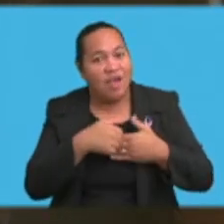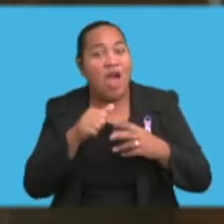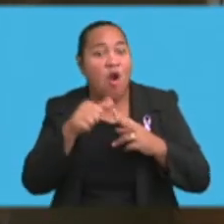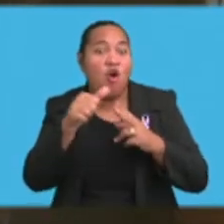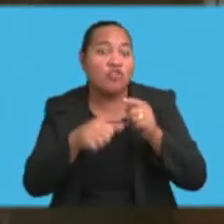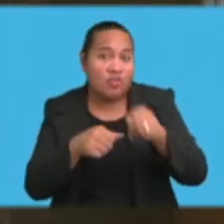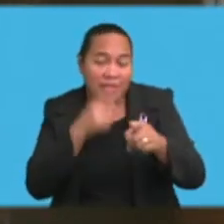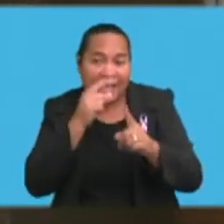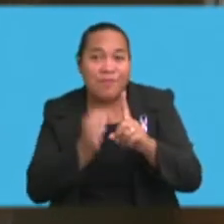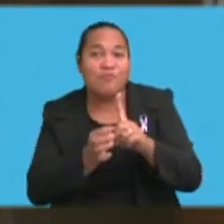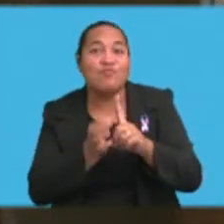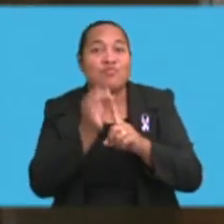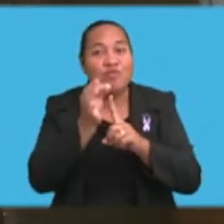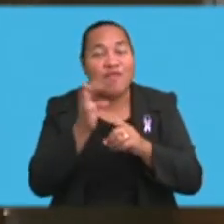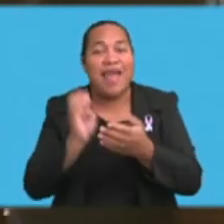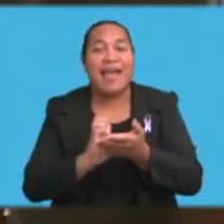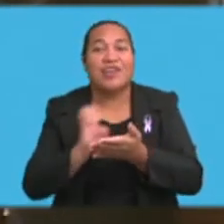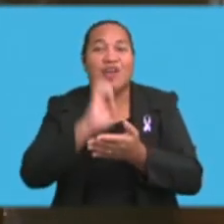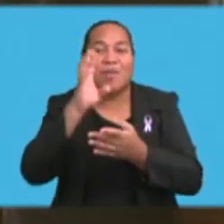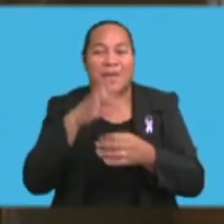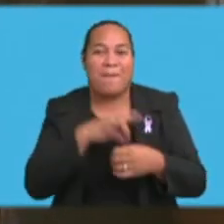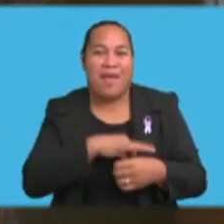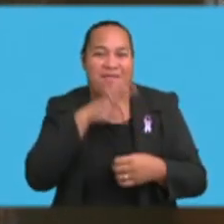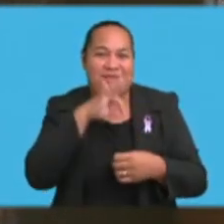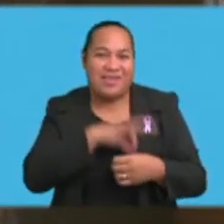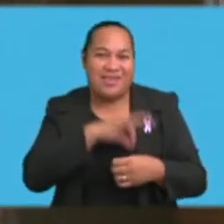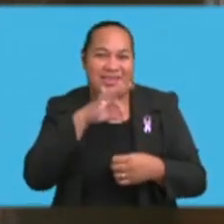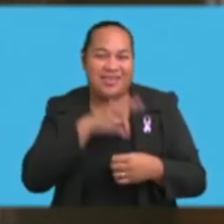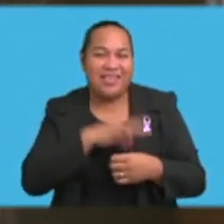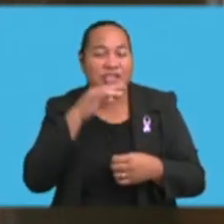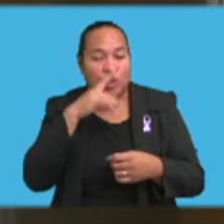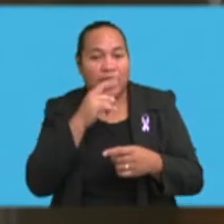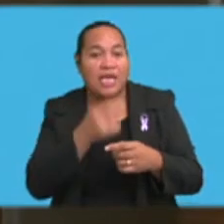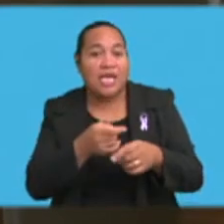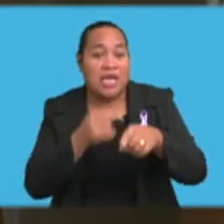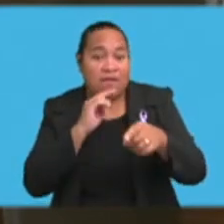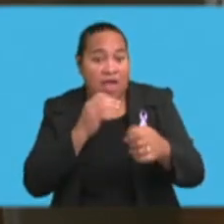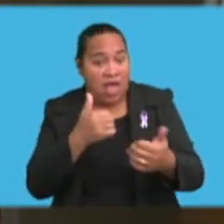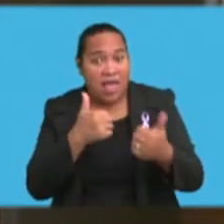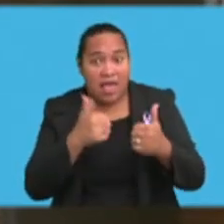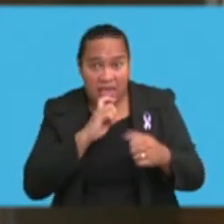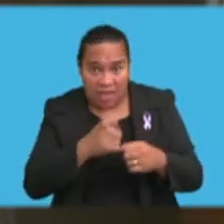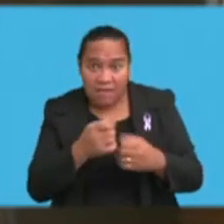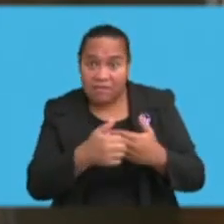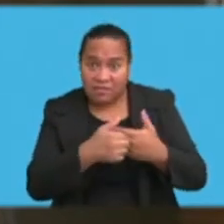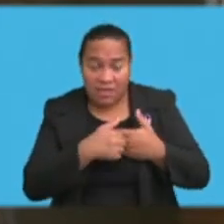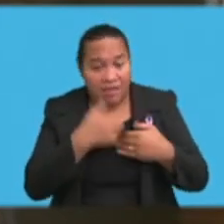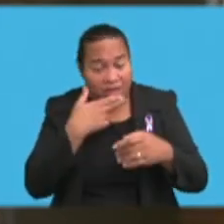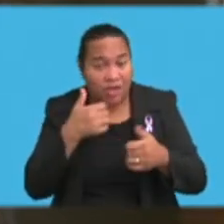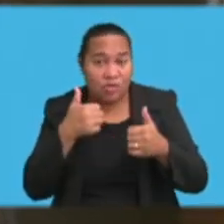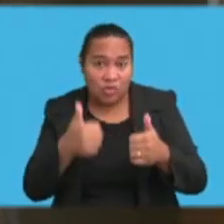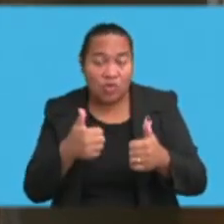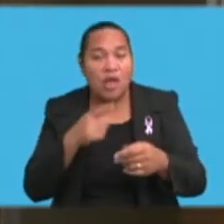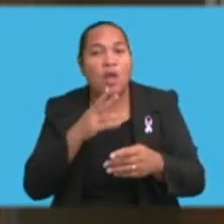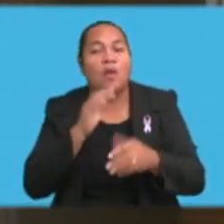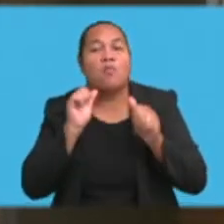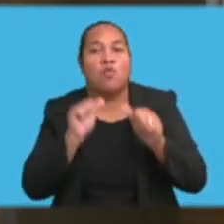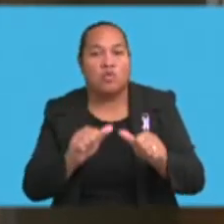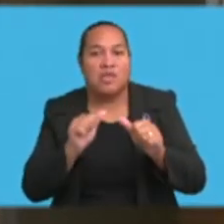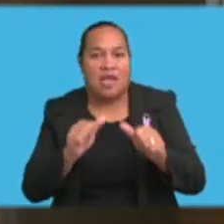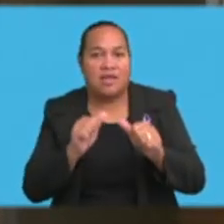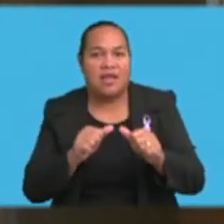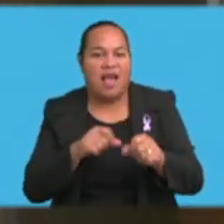economic benefits. Investments in safety and health at workplace avoids human suffering and protects our most valuable